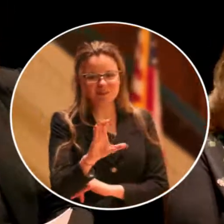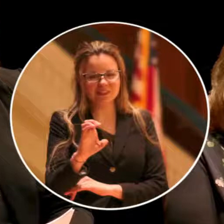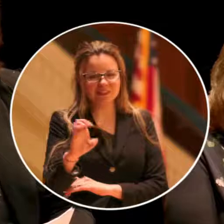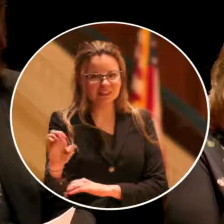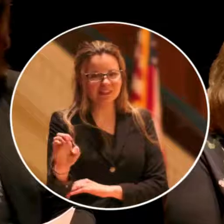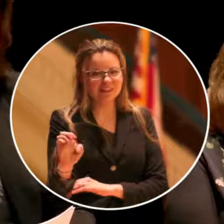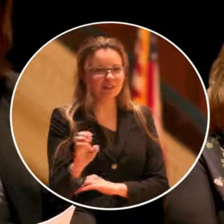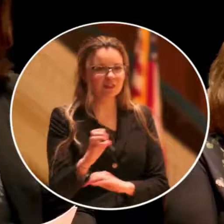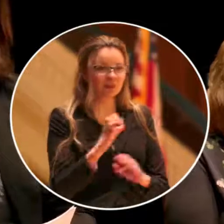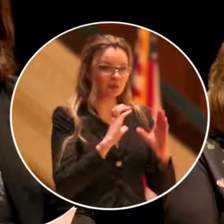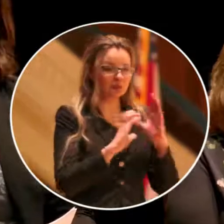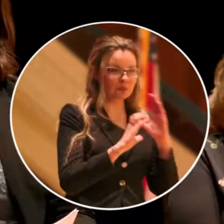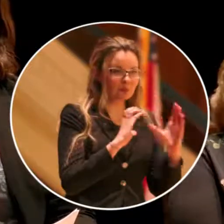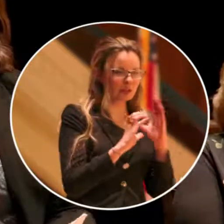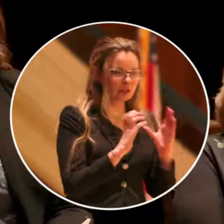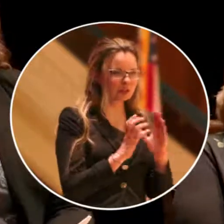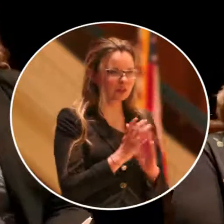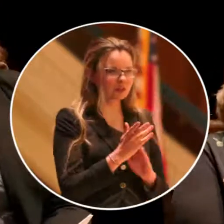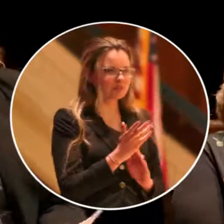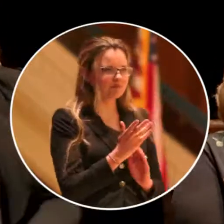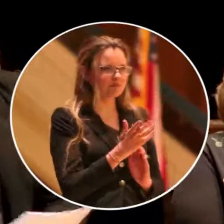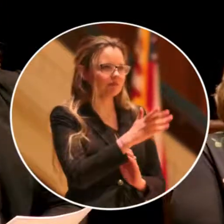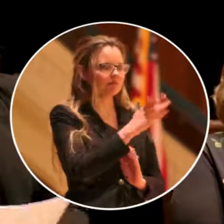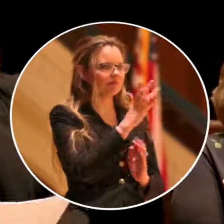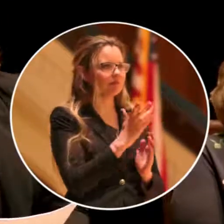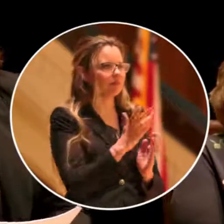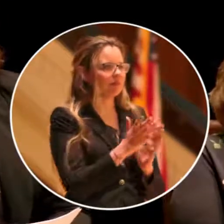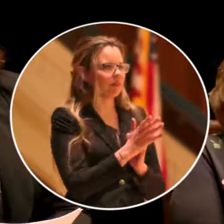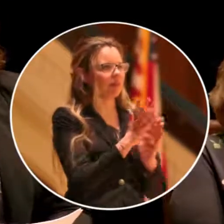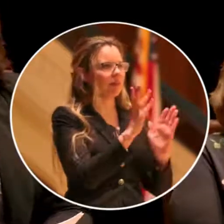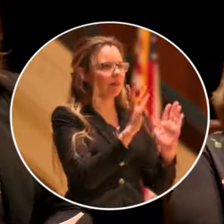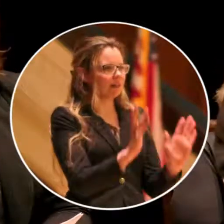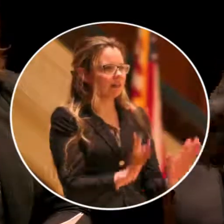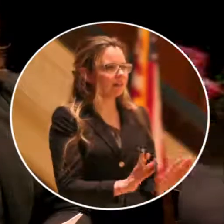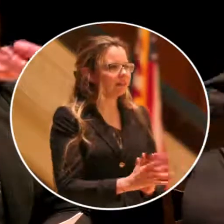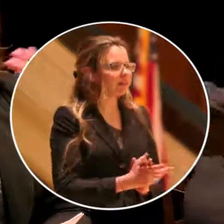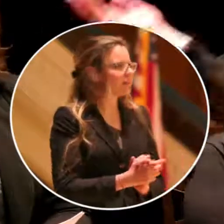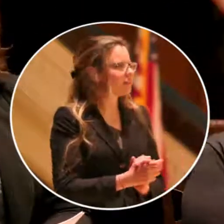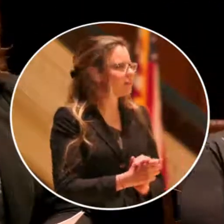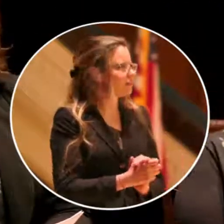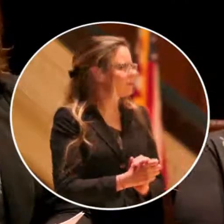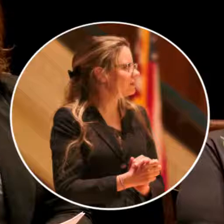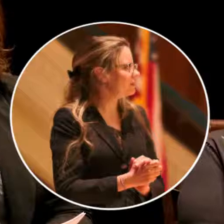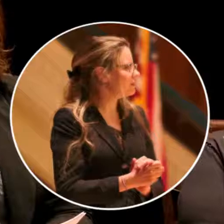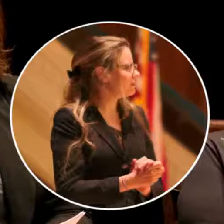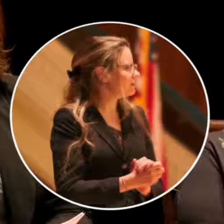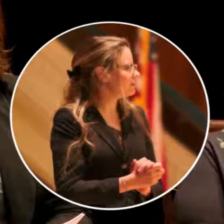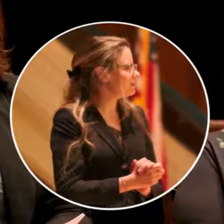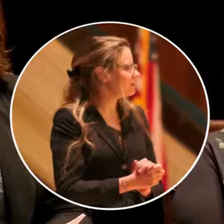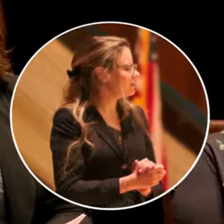and communications goddess. Walt will take the rest. All right.